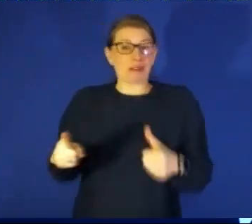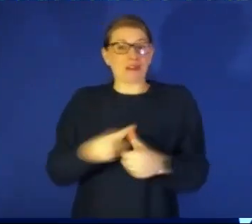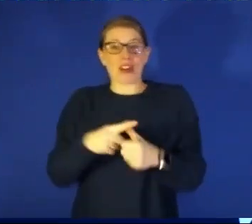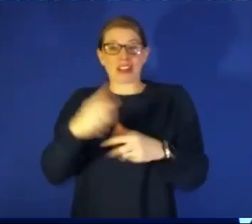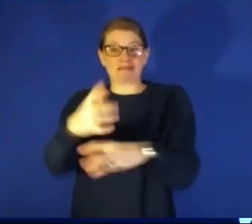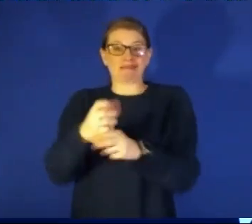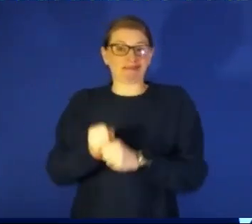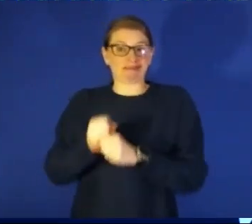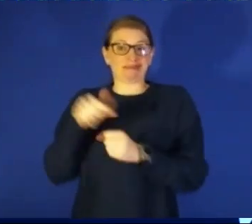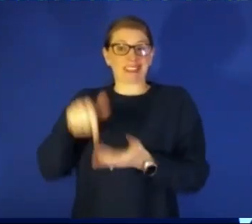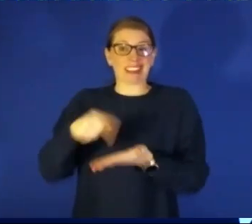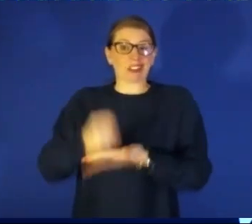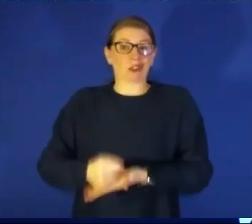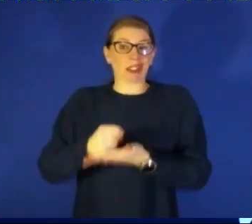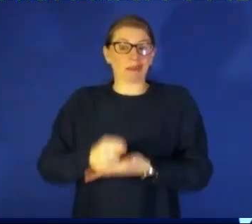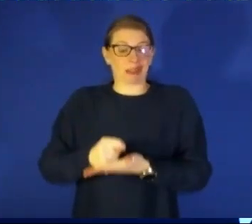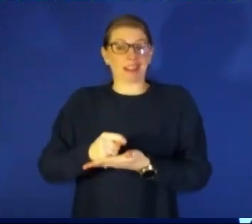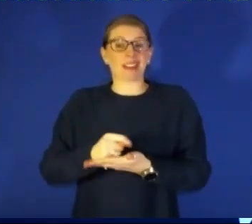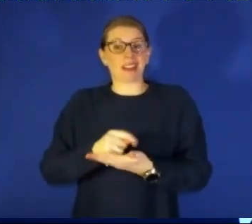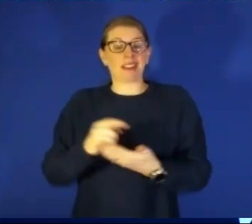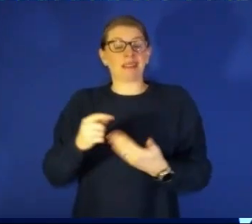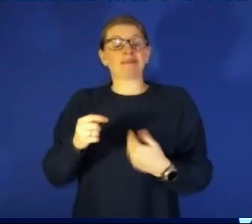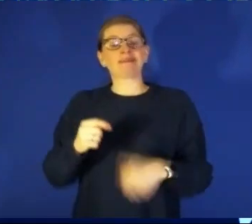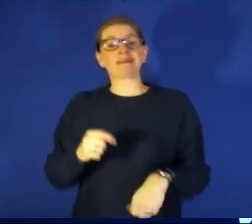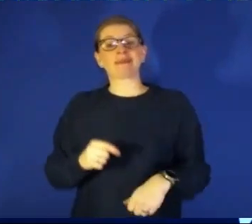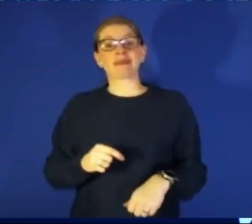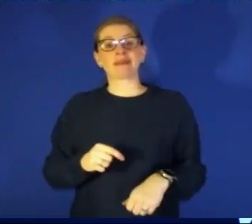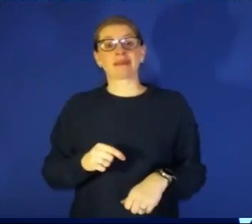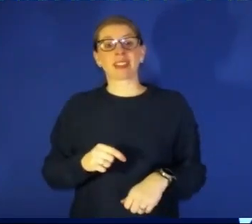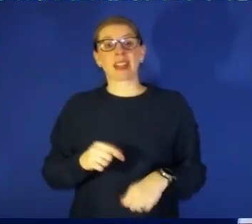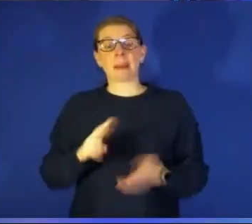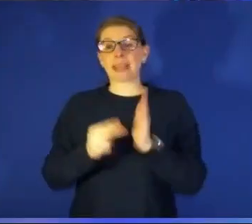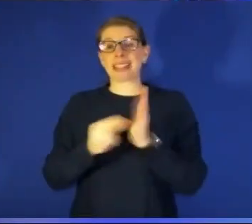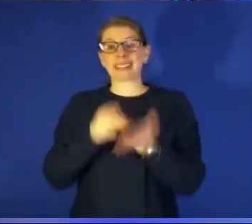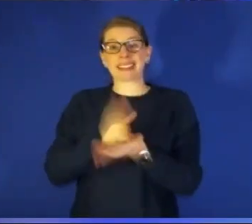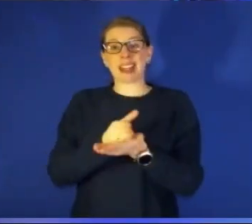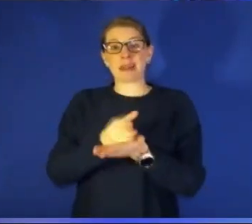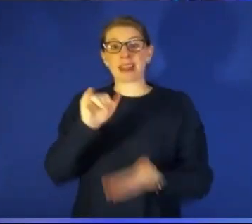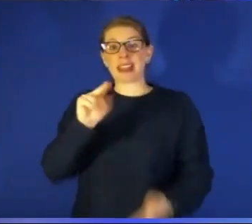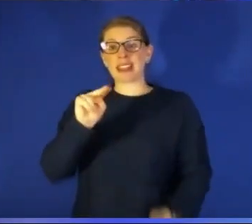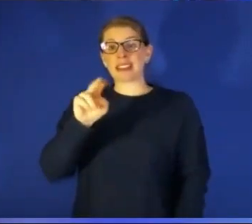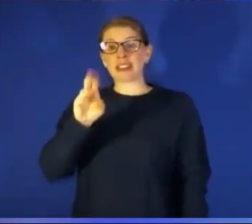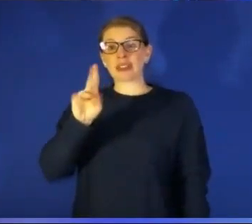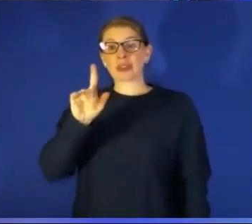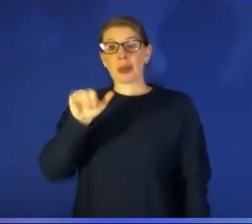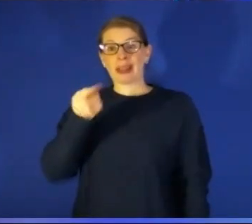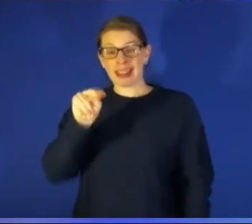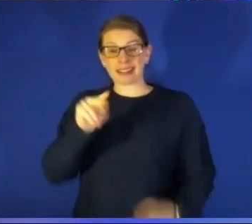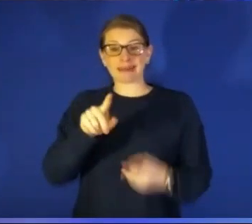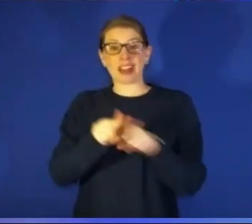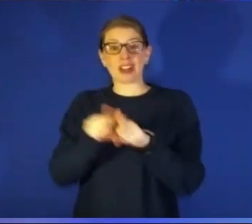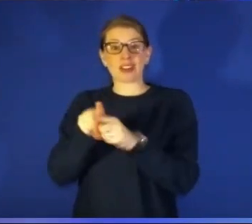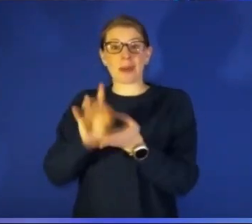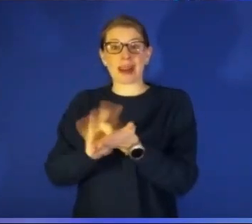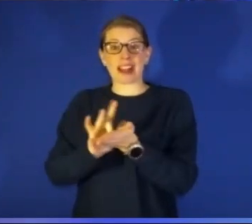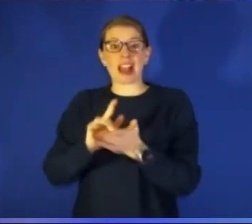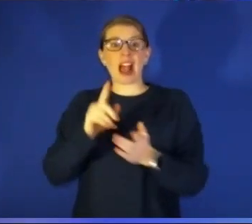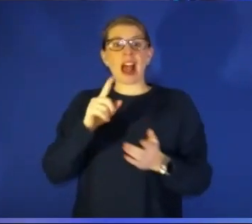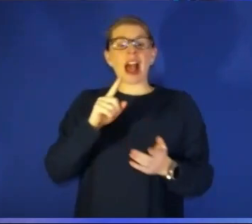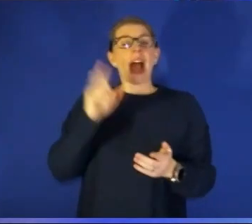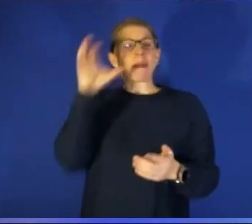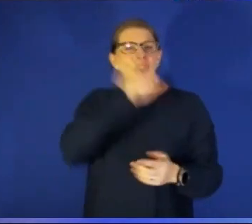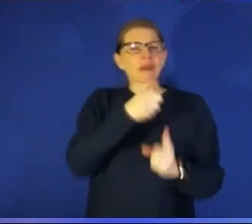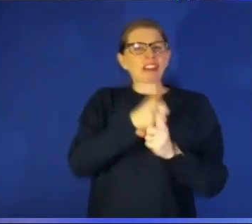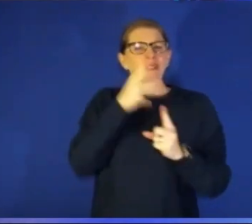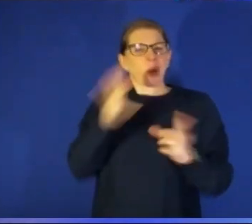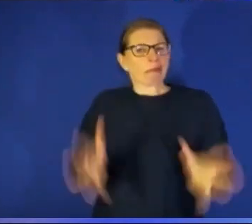we have those treatments available and we can get them off insulin and off their medication. I have a feeling you'll be the one pushing them right there to the front of You the line. bet. Because I want to talk